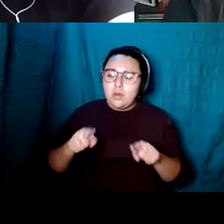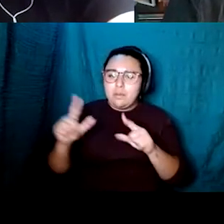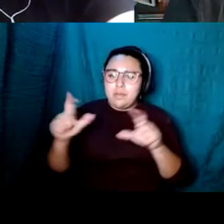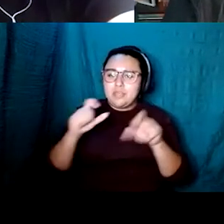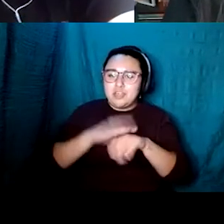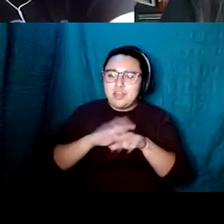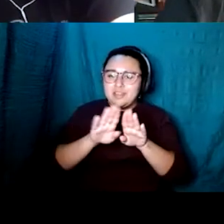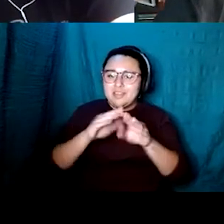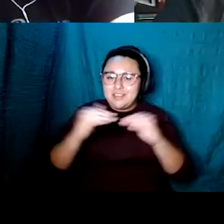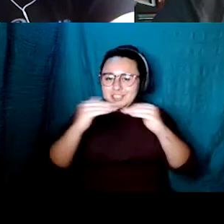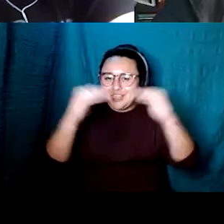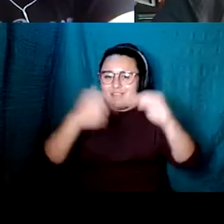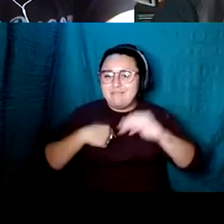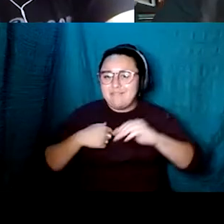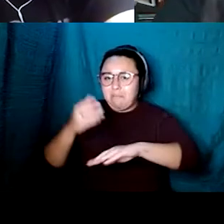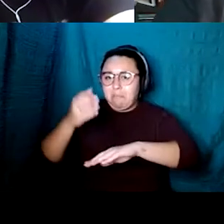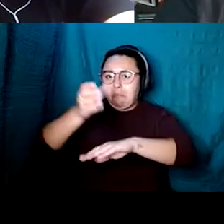shelf.